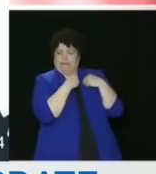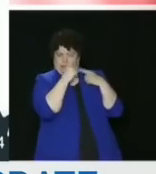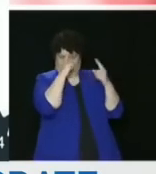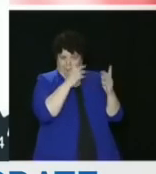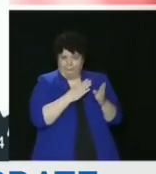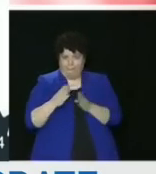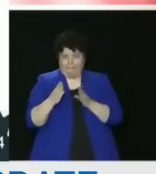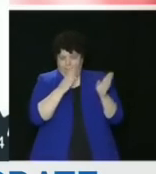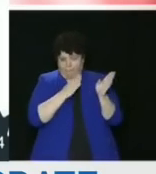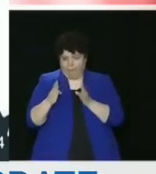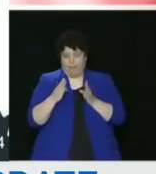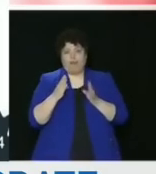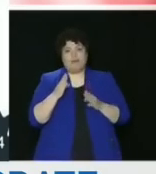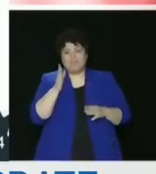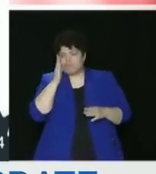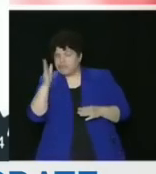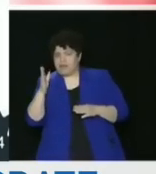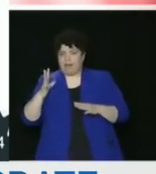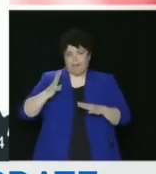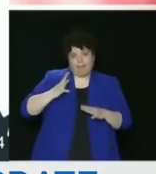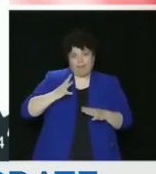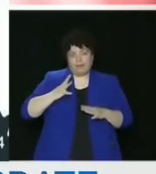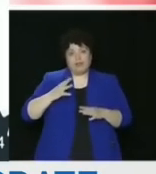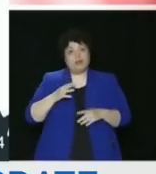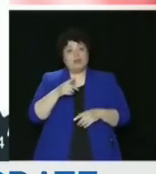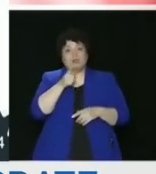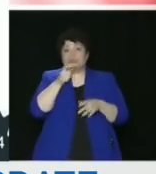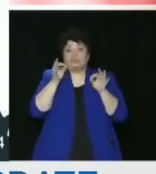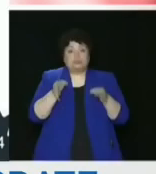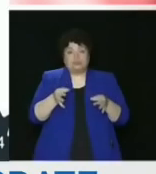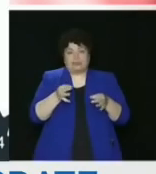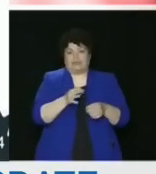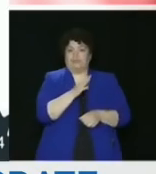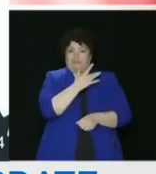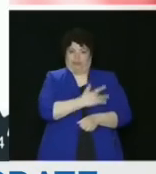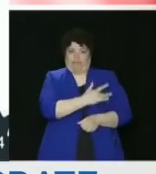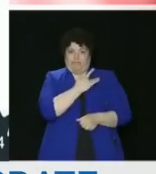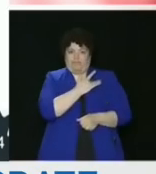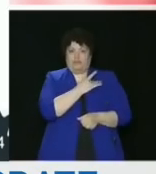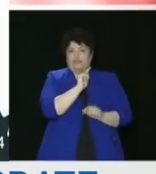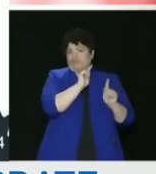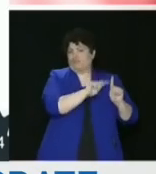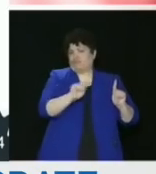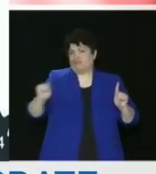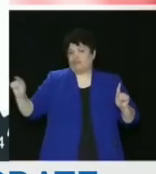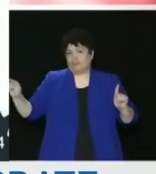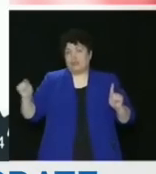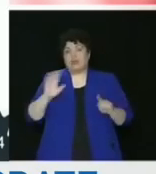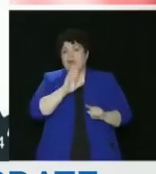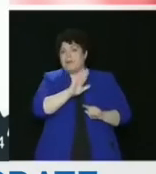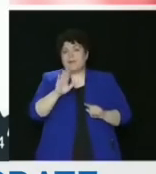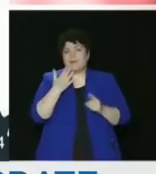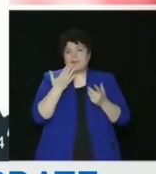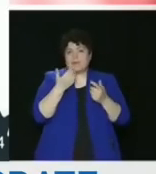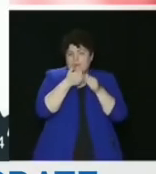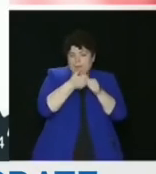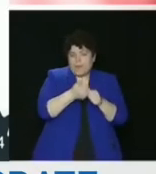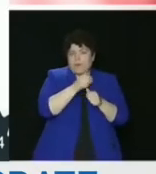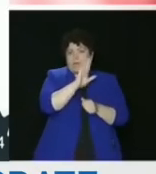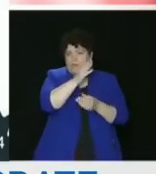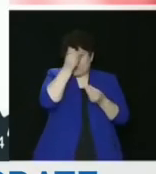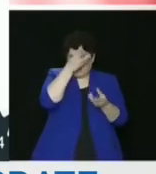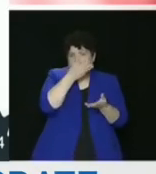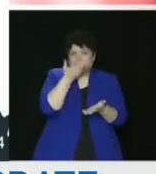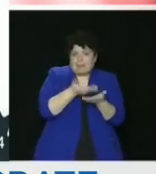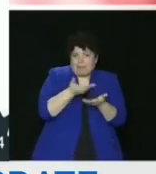planning, jurisdictions will make decisions about lifting restrictive public health measures based on data